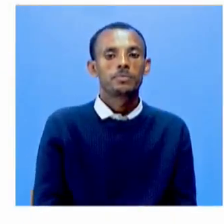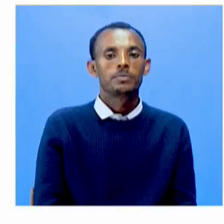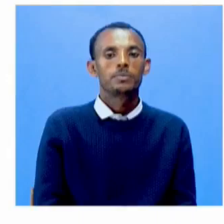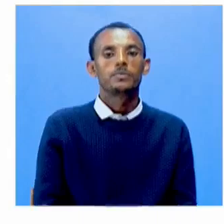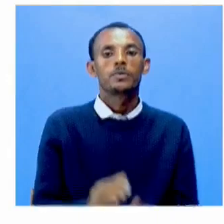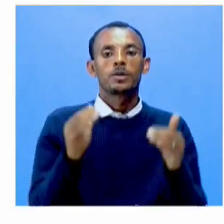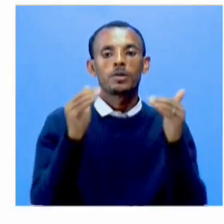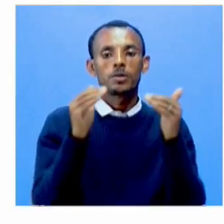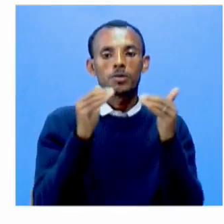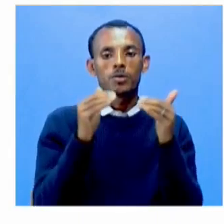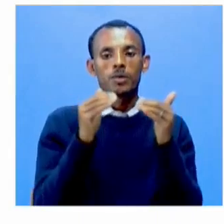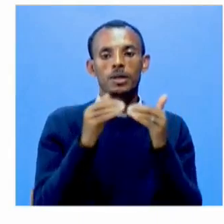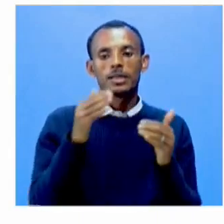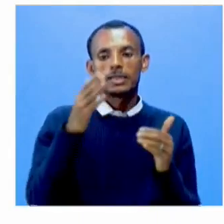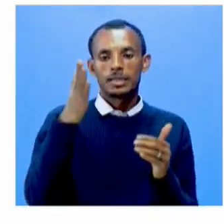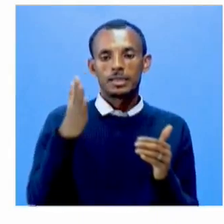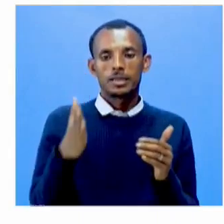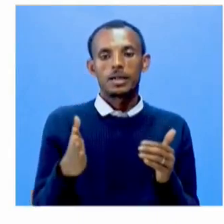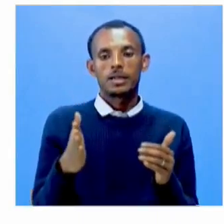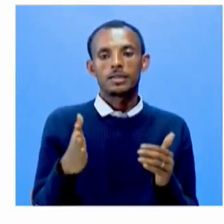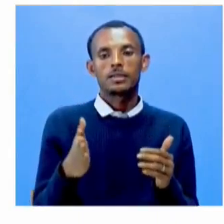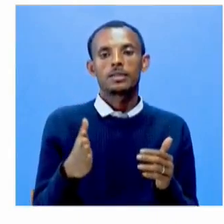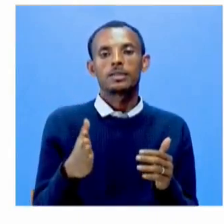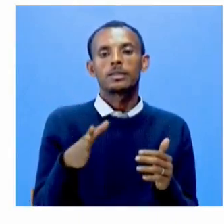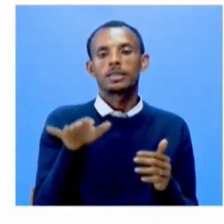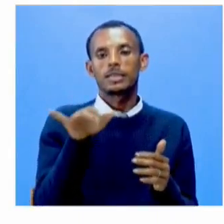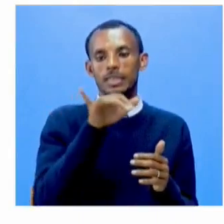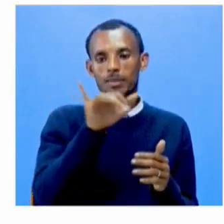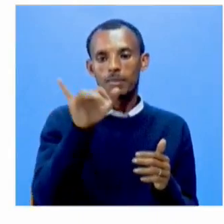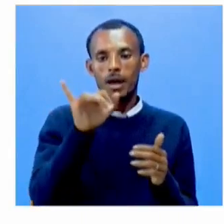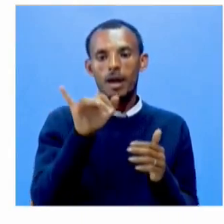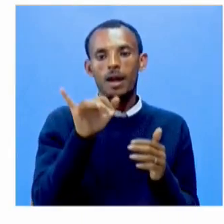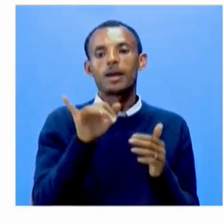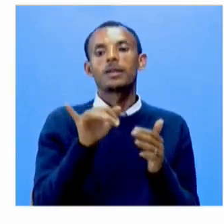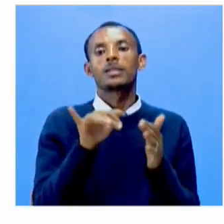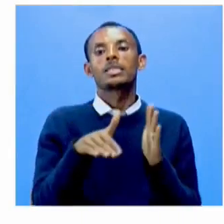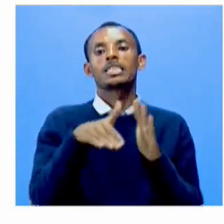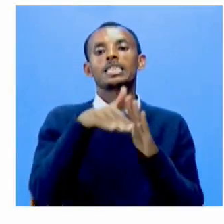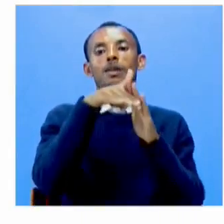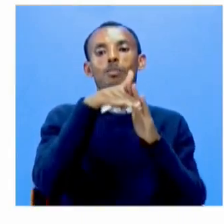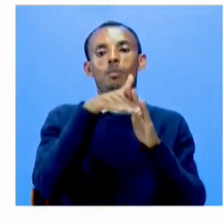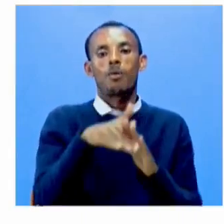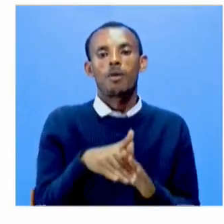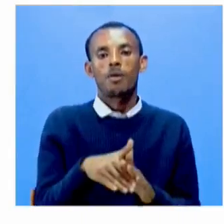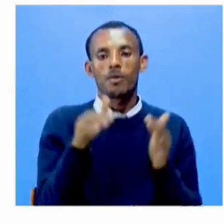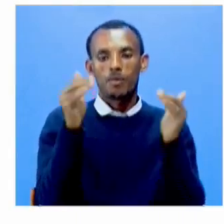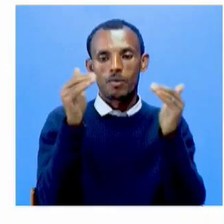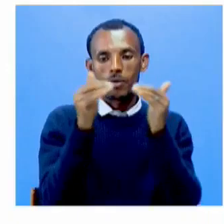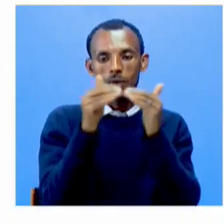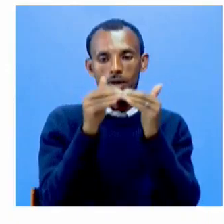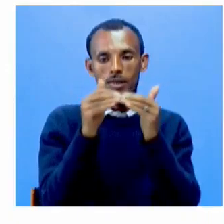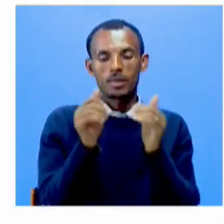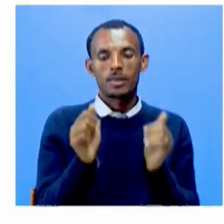Congruent sides are marked with similar symbols. Congruent sides